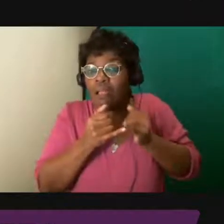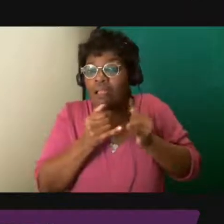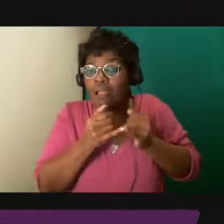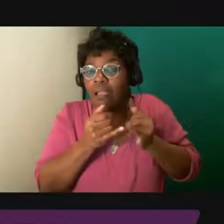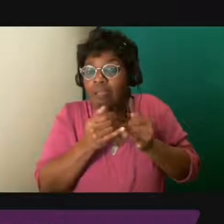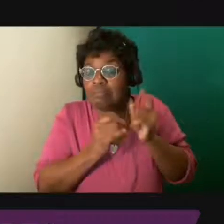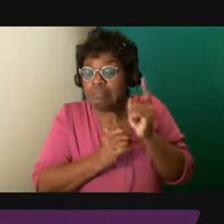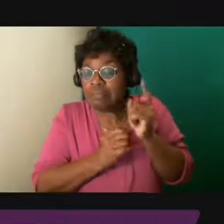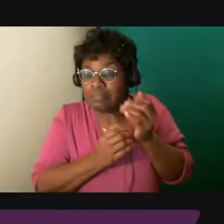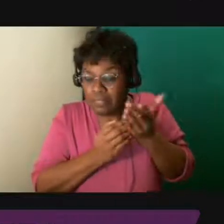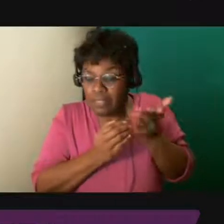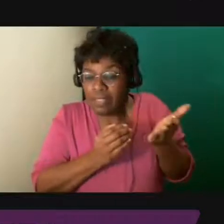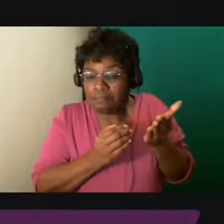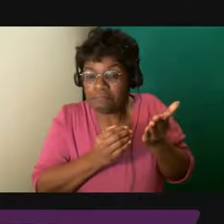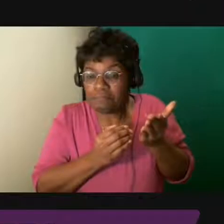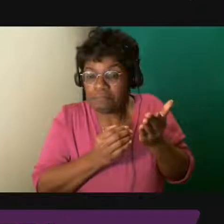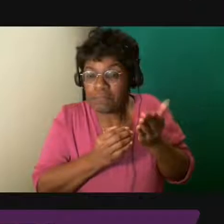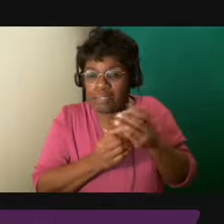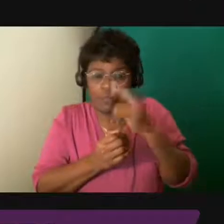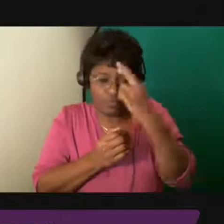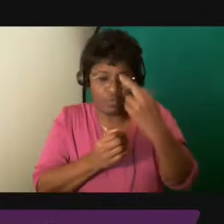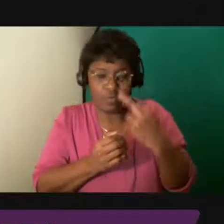leave, here's our word, repeating